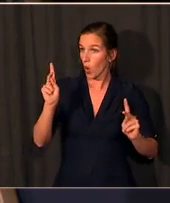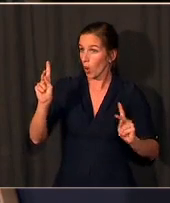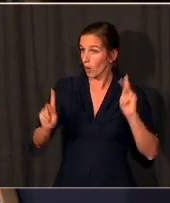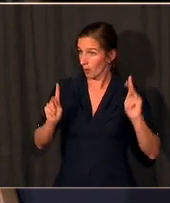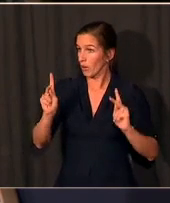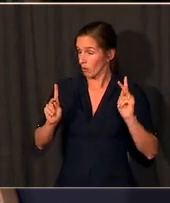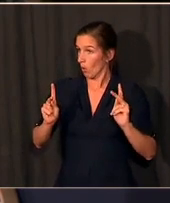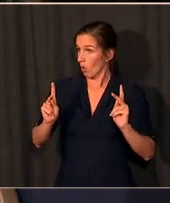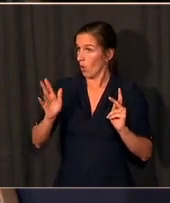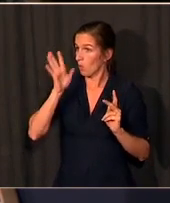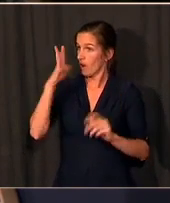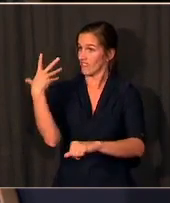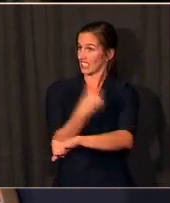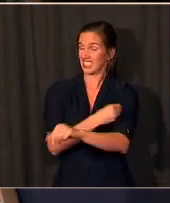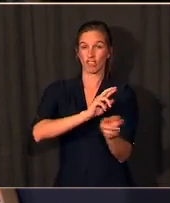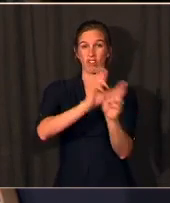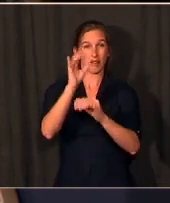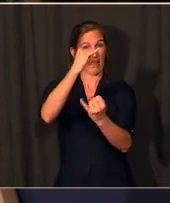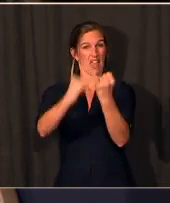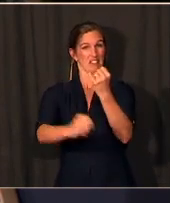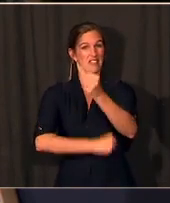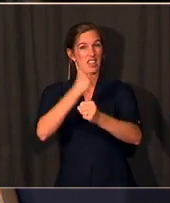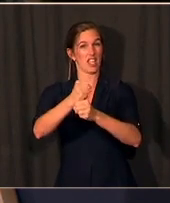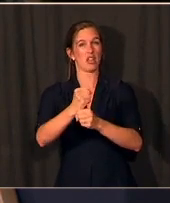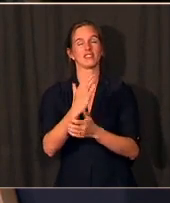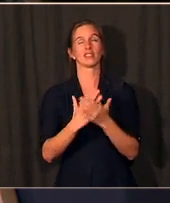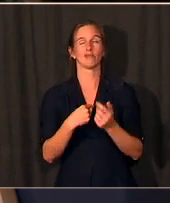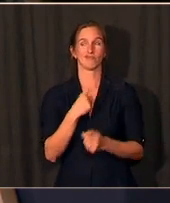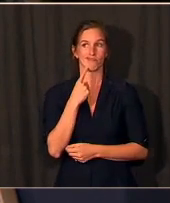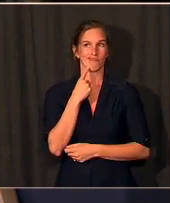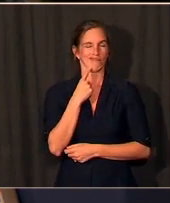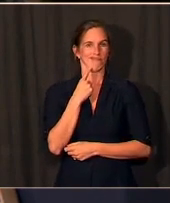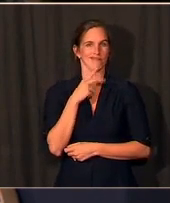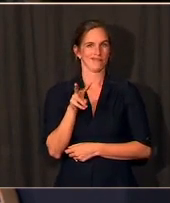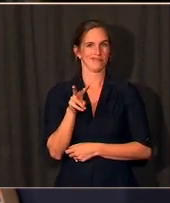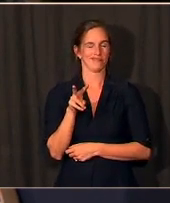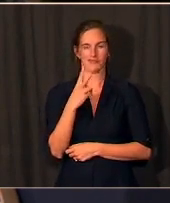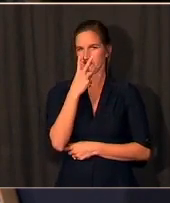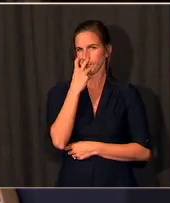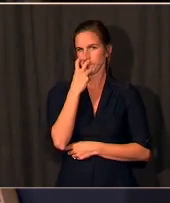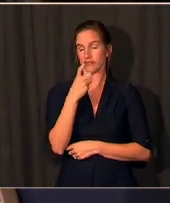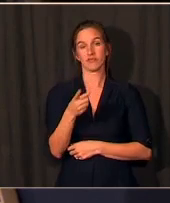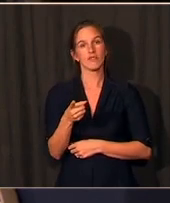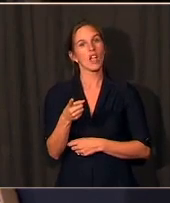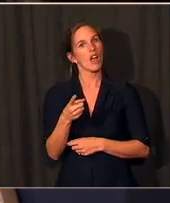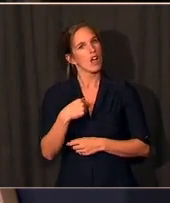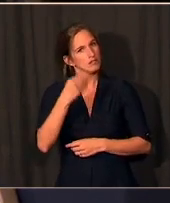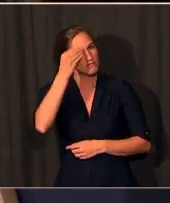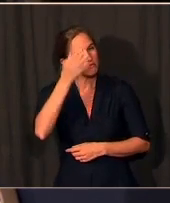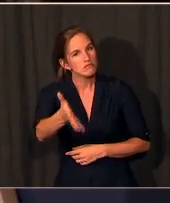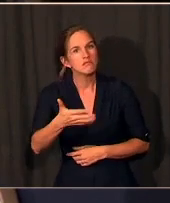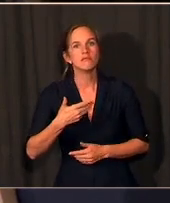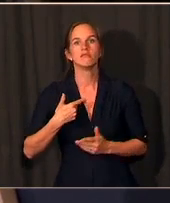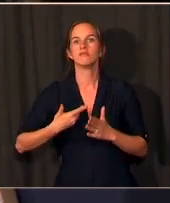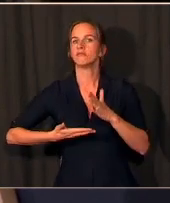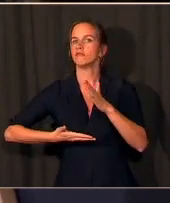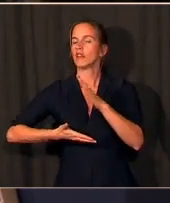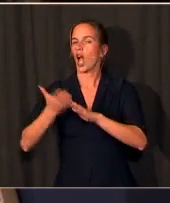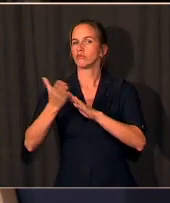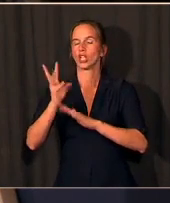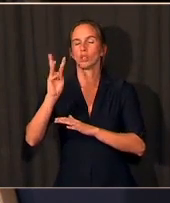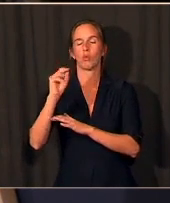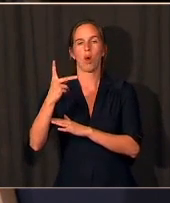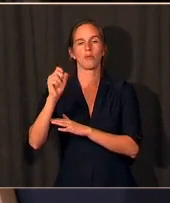and some scoffed at that timetable. But I can tell you the team on Operation Warp Speed didn't. These